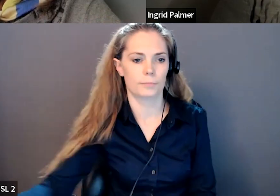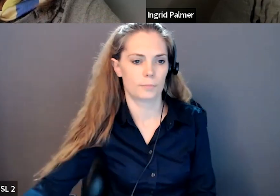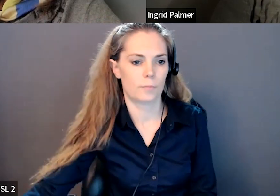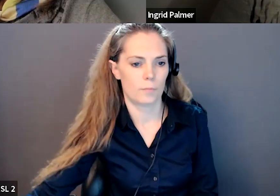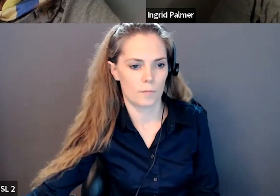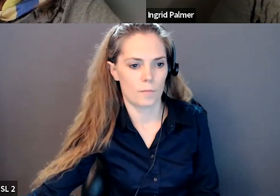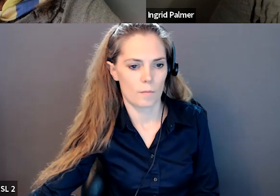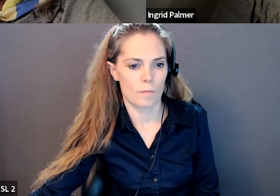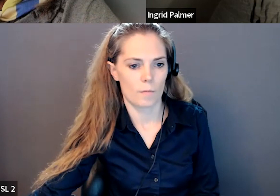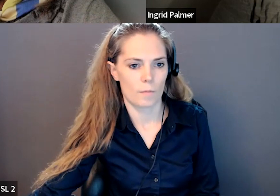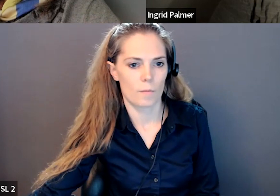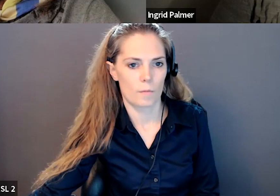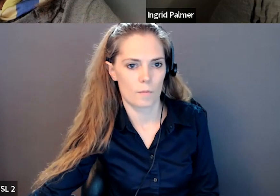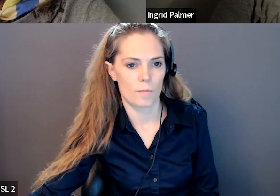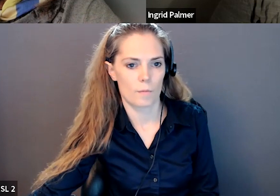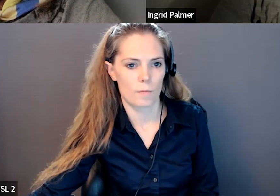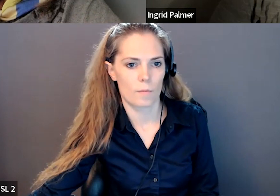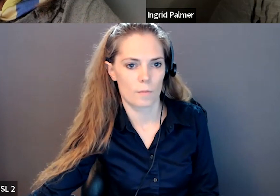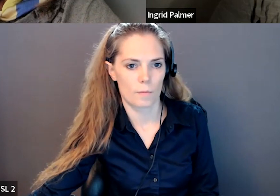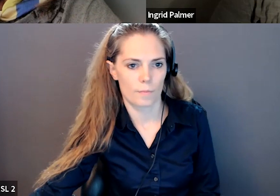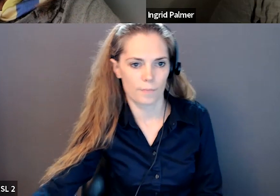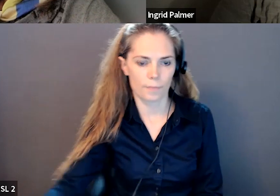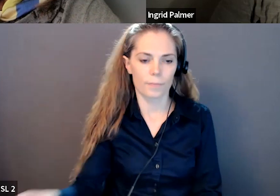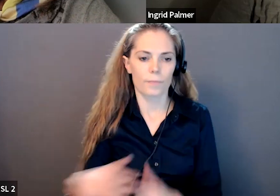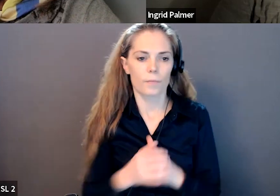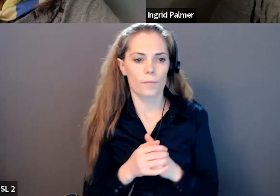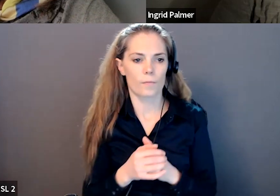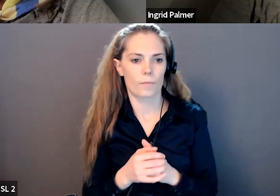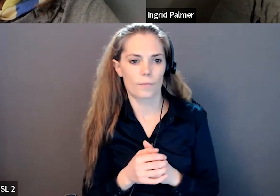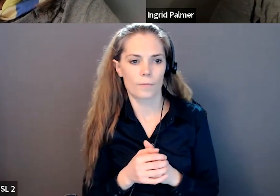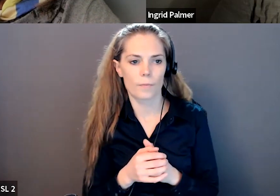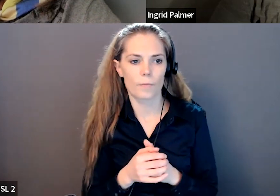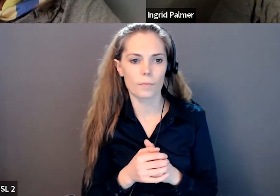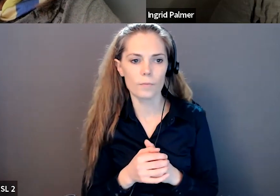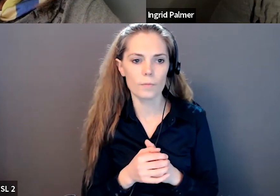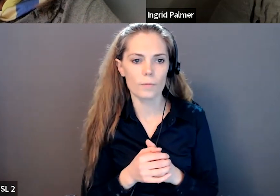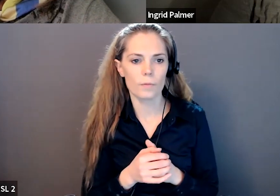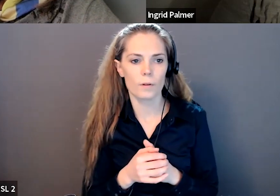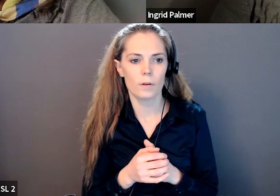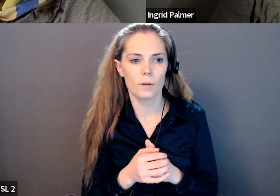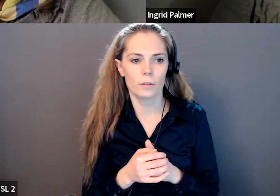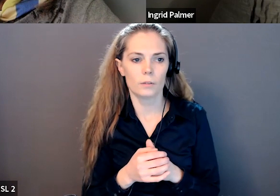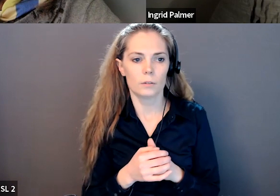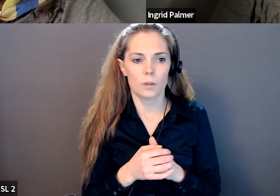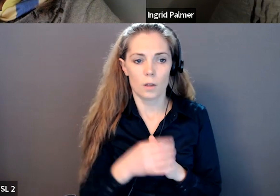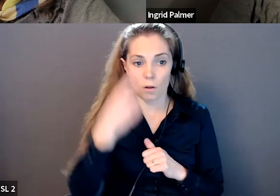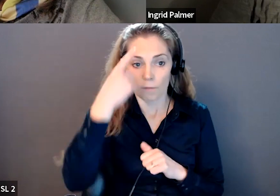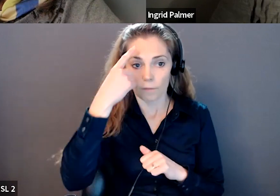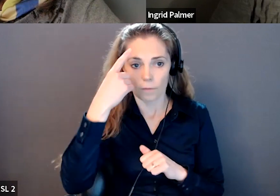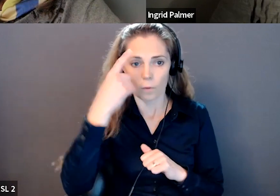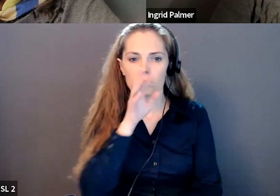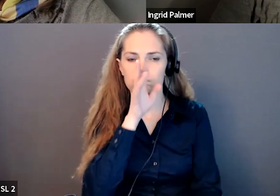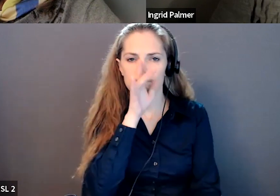translated into French by a live interpreter. Pour tous les keynotes et un de